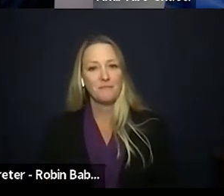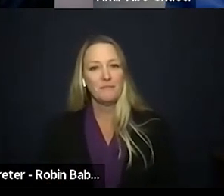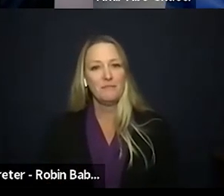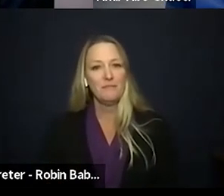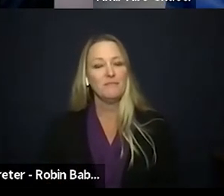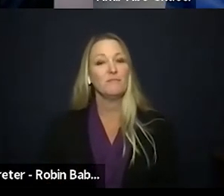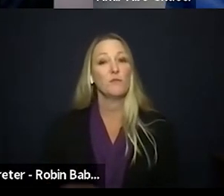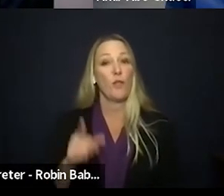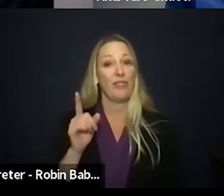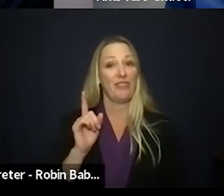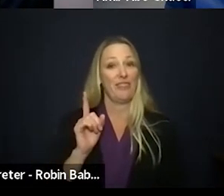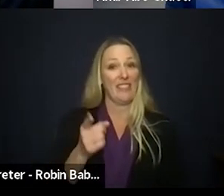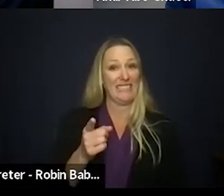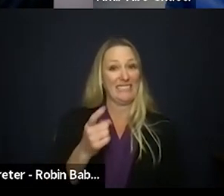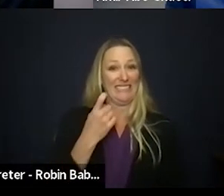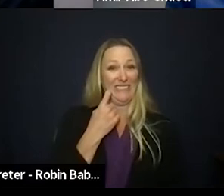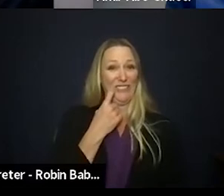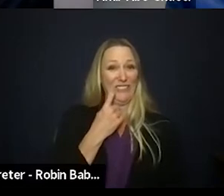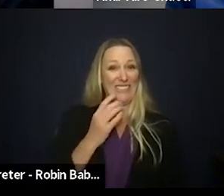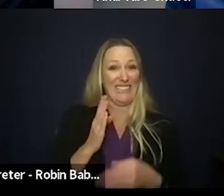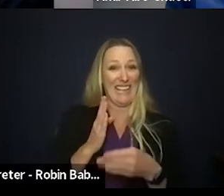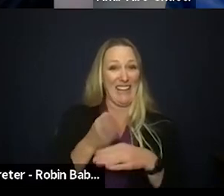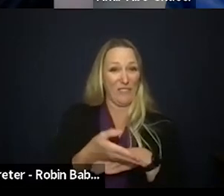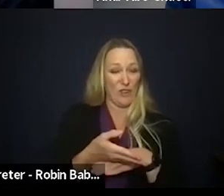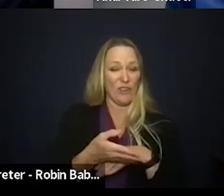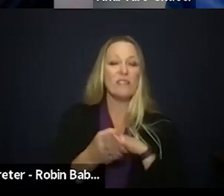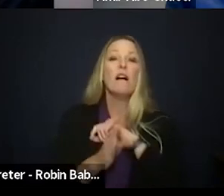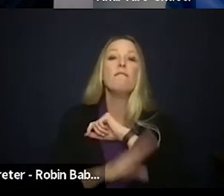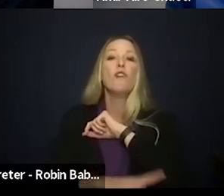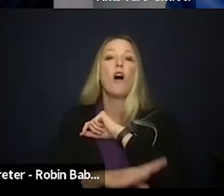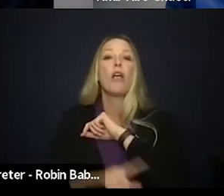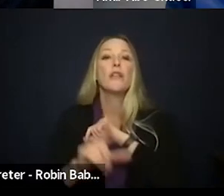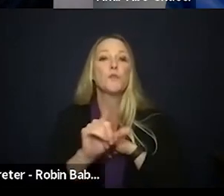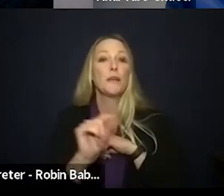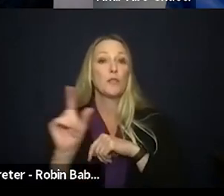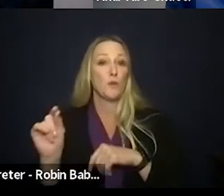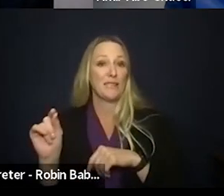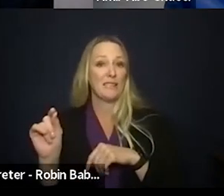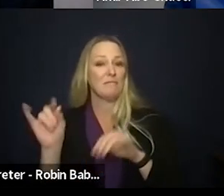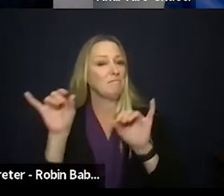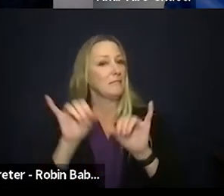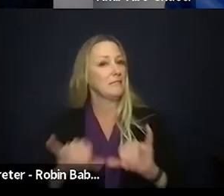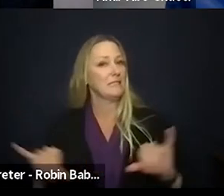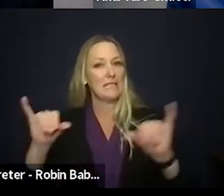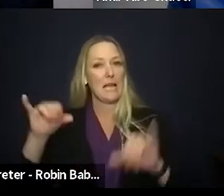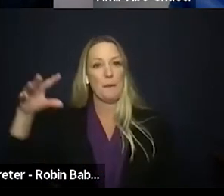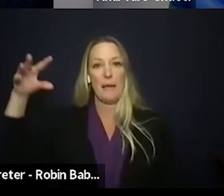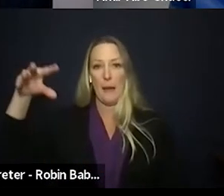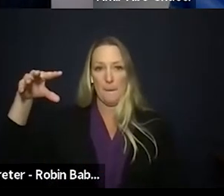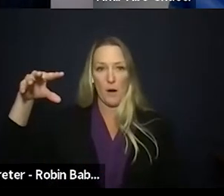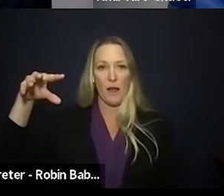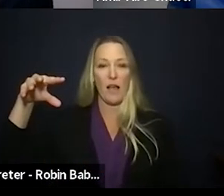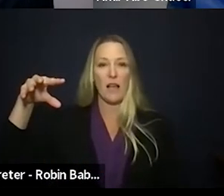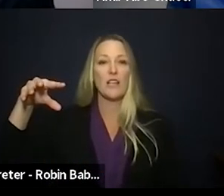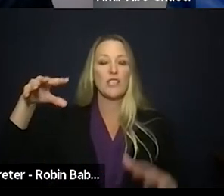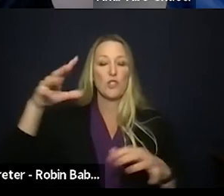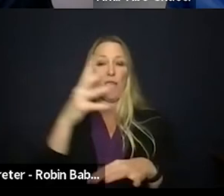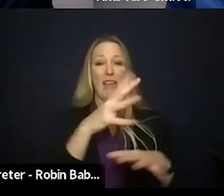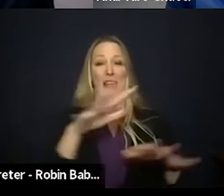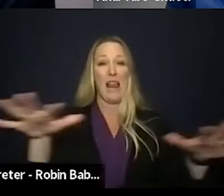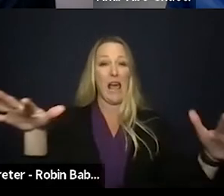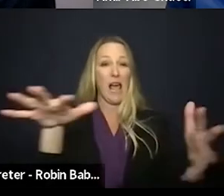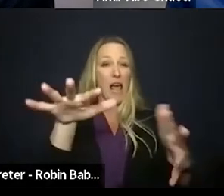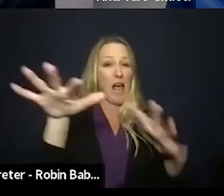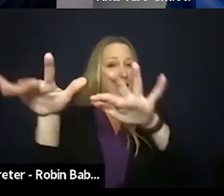so this was right after that in the fall of 2020 still again same construction camera this is what it looked like when the site was cleared and so this